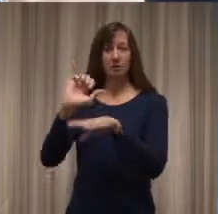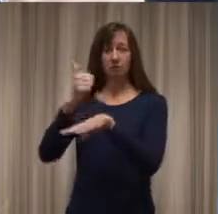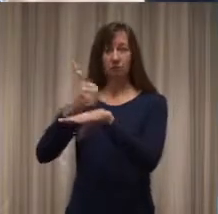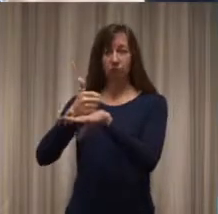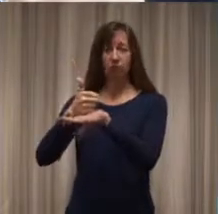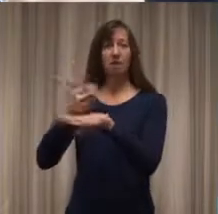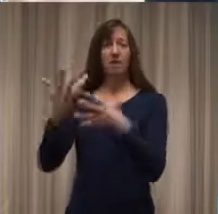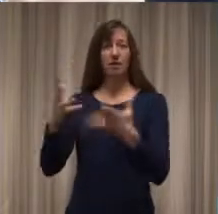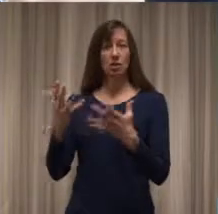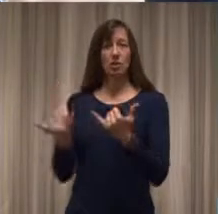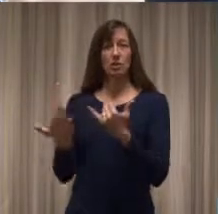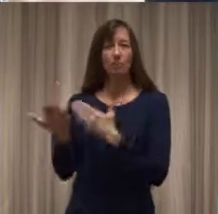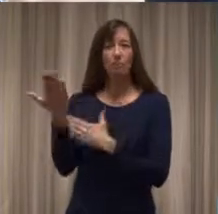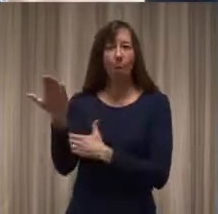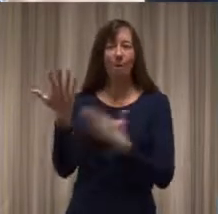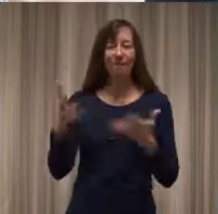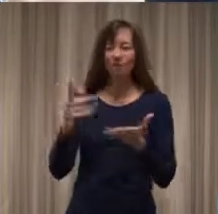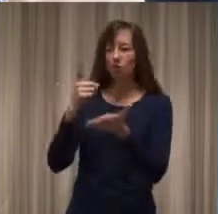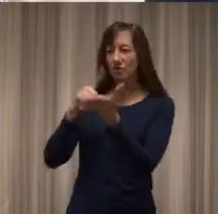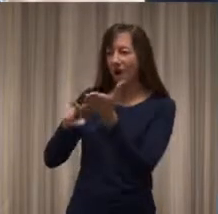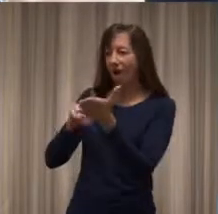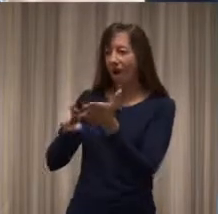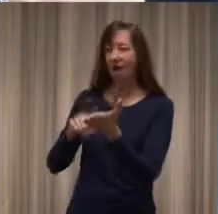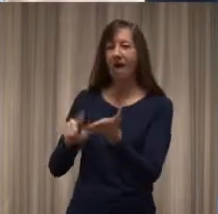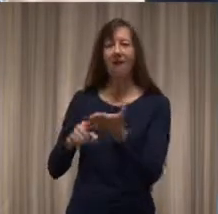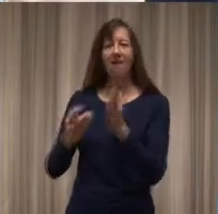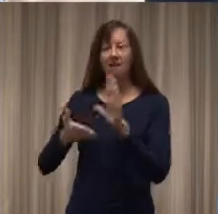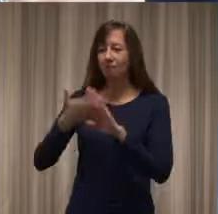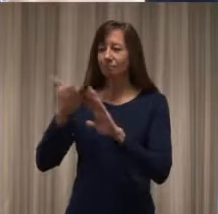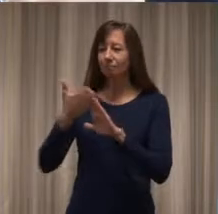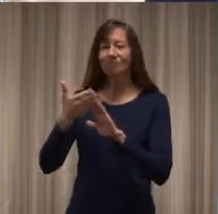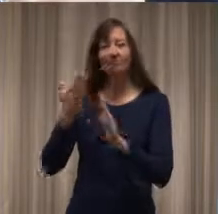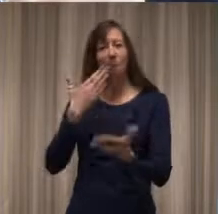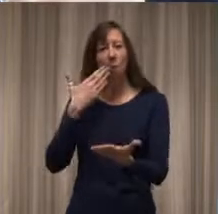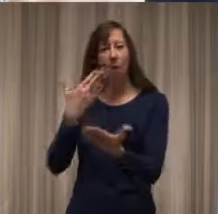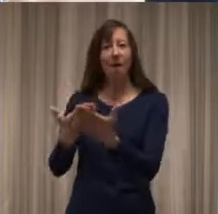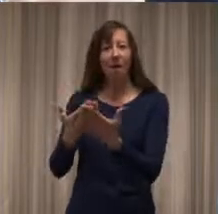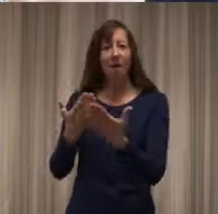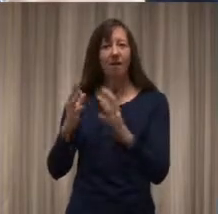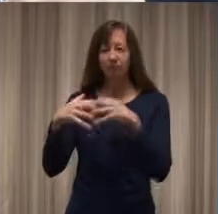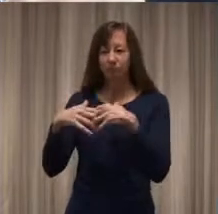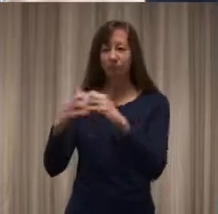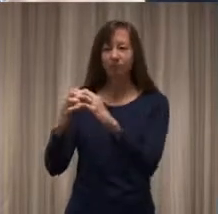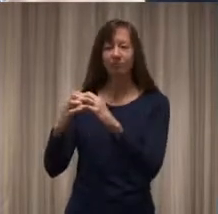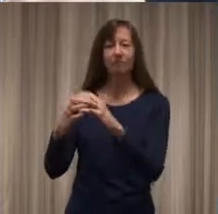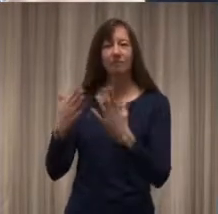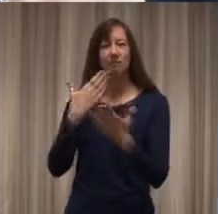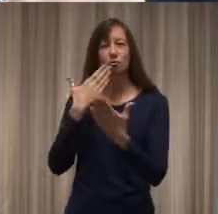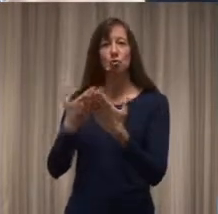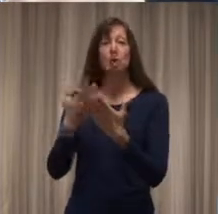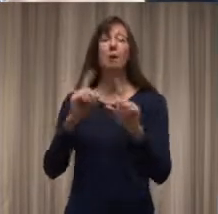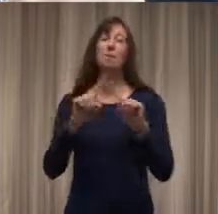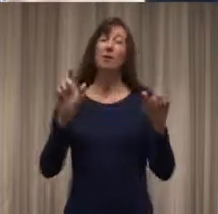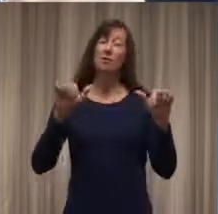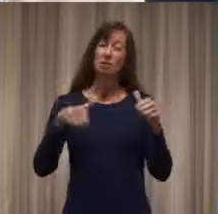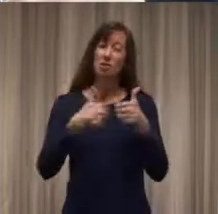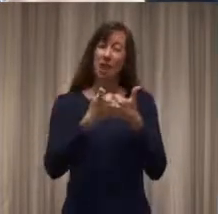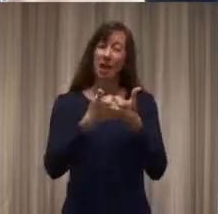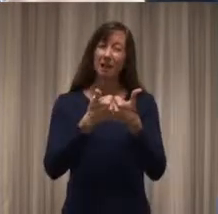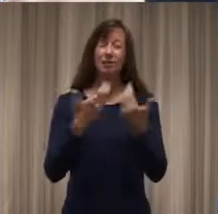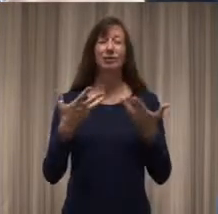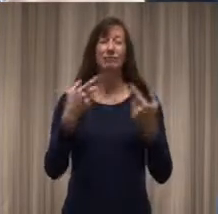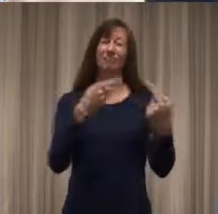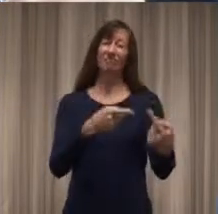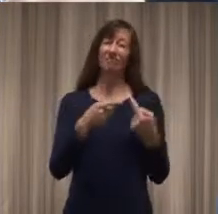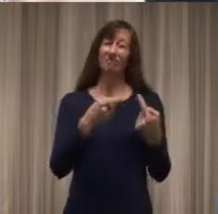That is going extremely well. The challenge, of course, is that we don't have near enough the amount